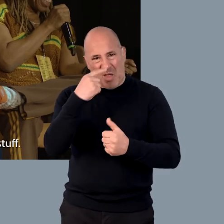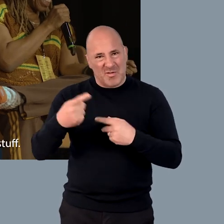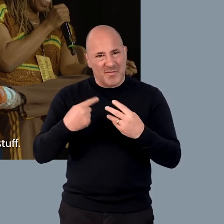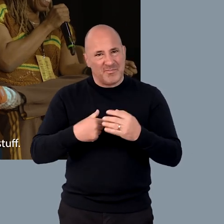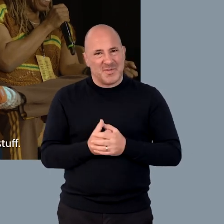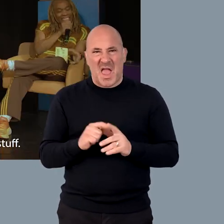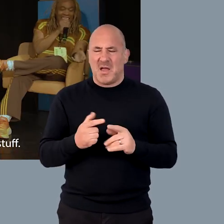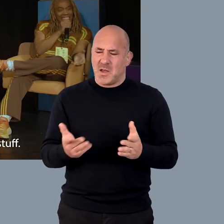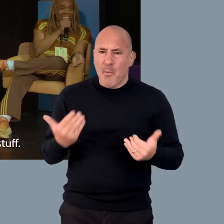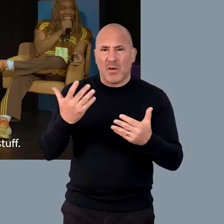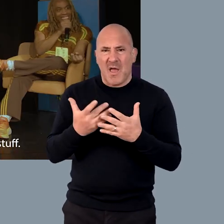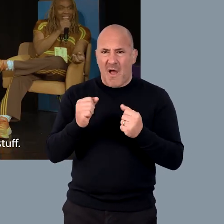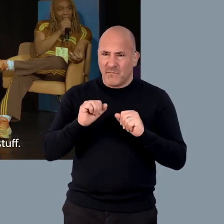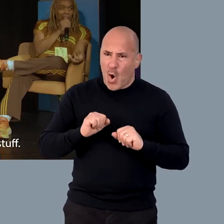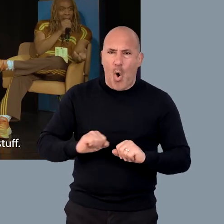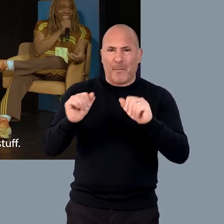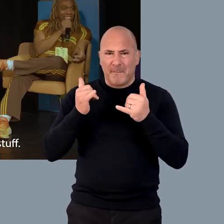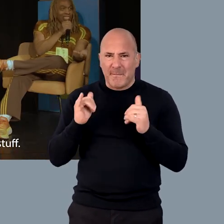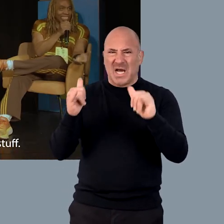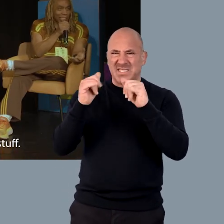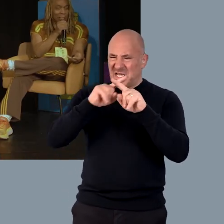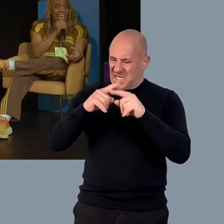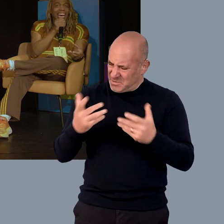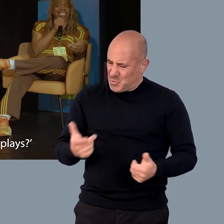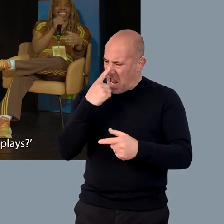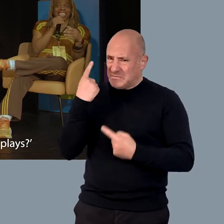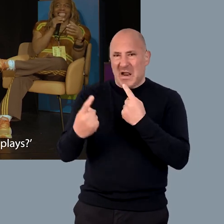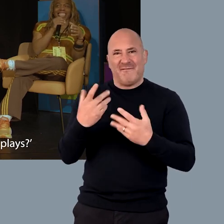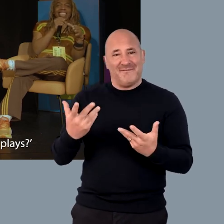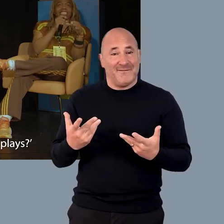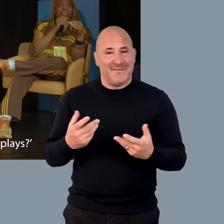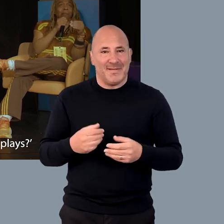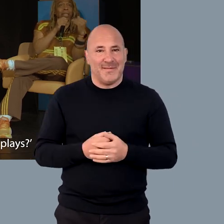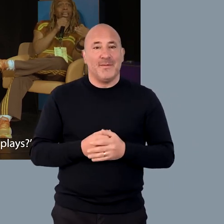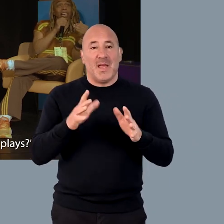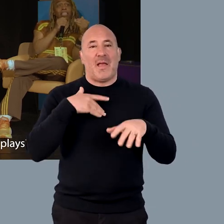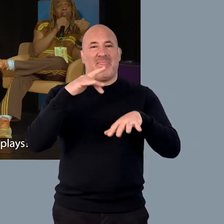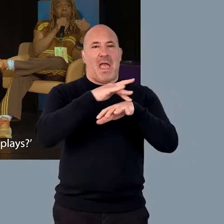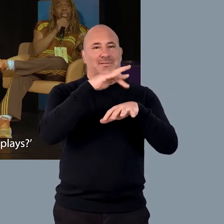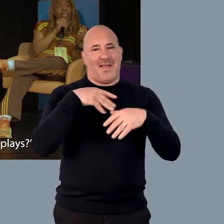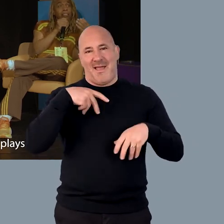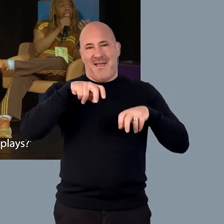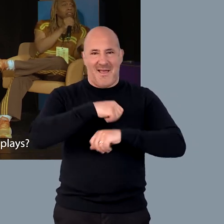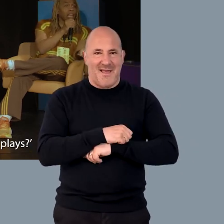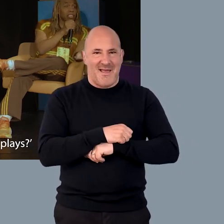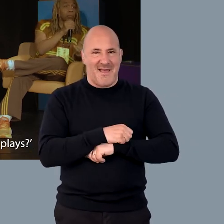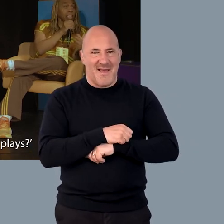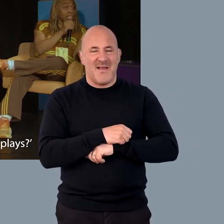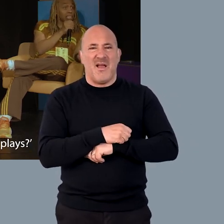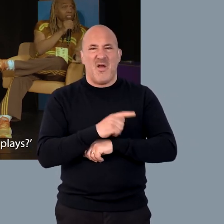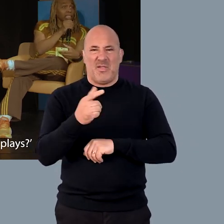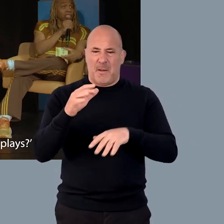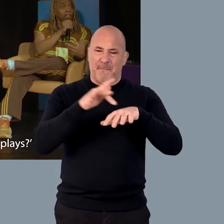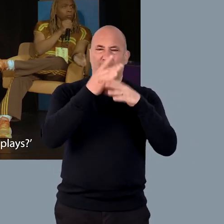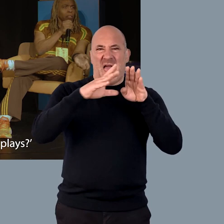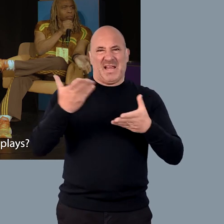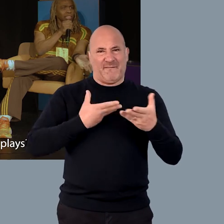love basically get it together and make your own party and all that stuff so but but then i sit with a